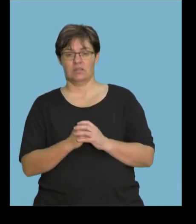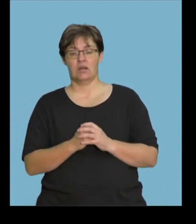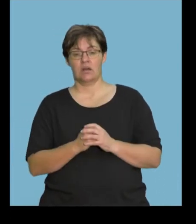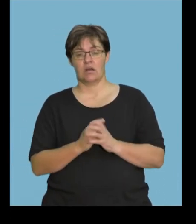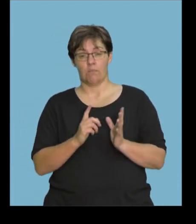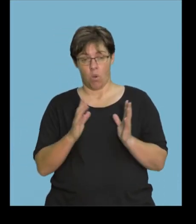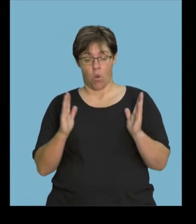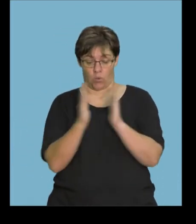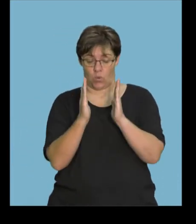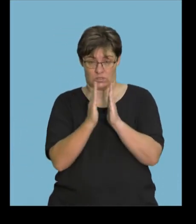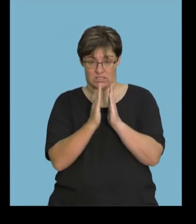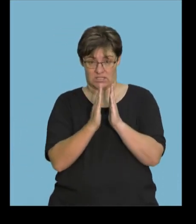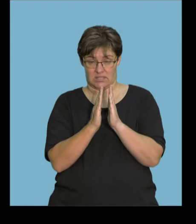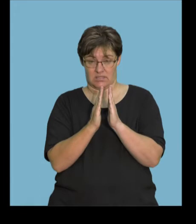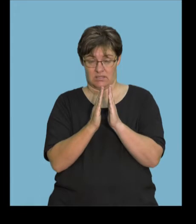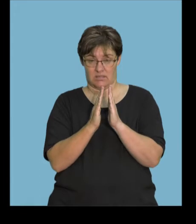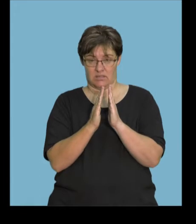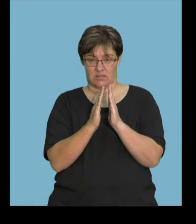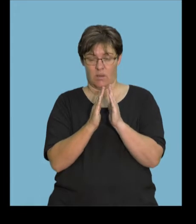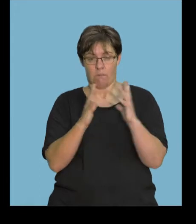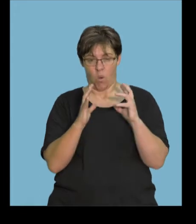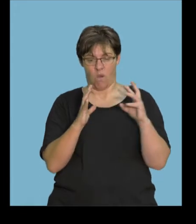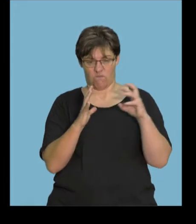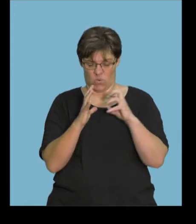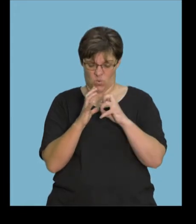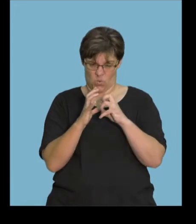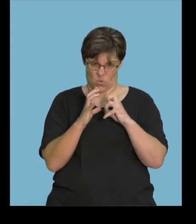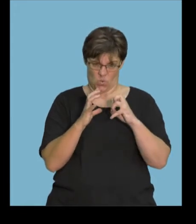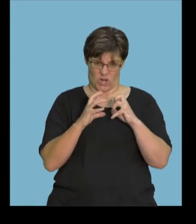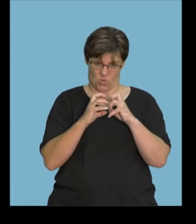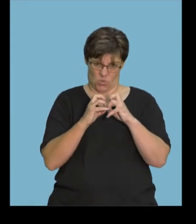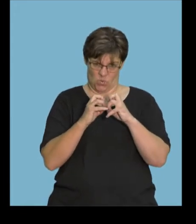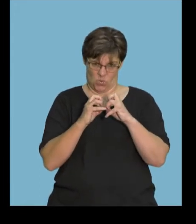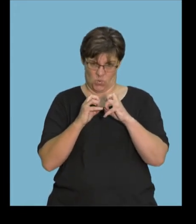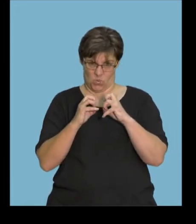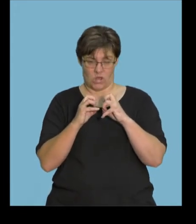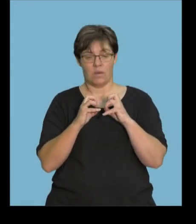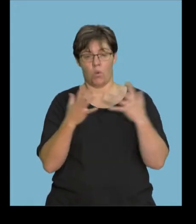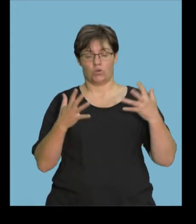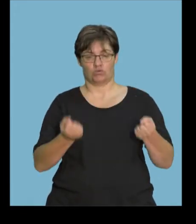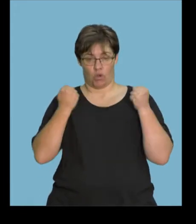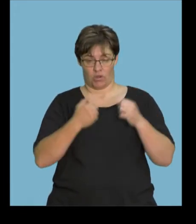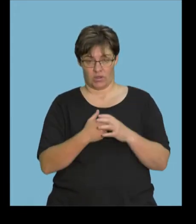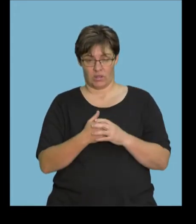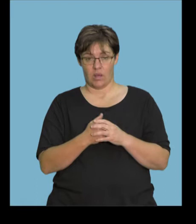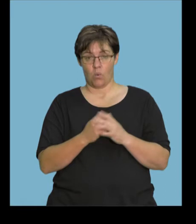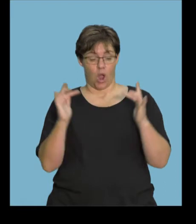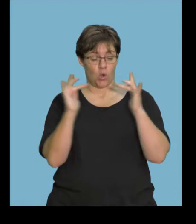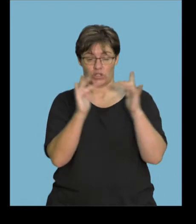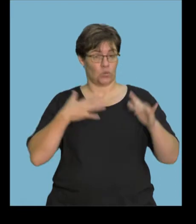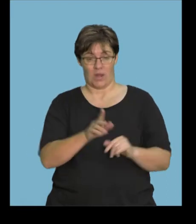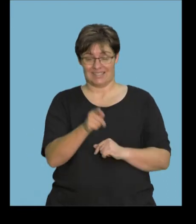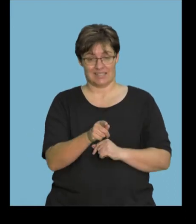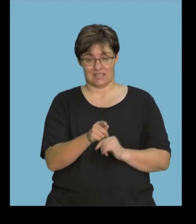the closer they are, this greater the force. The closer, because remember we said these two must not come